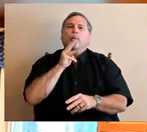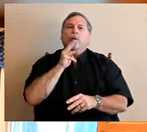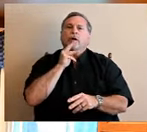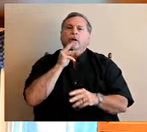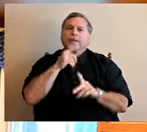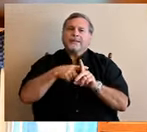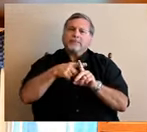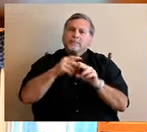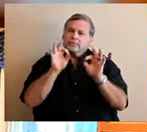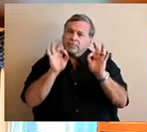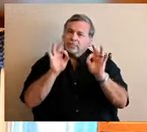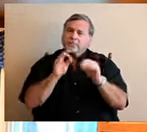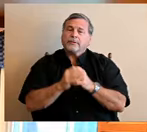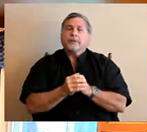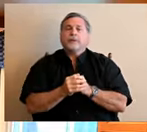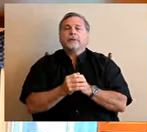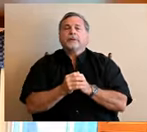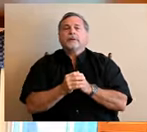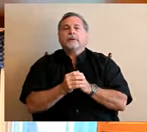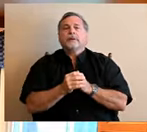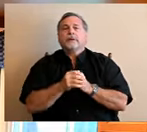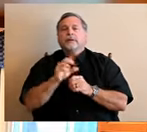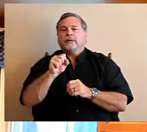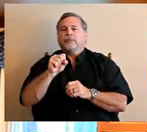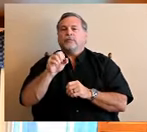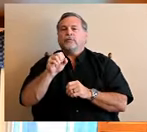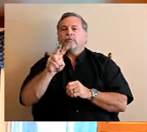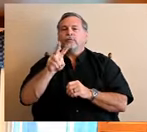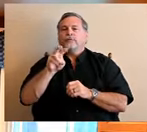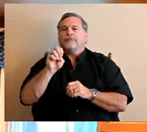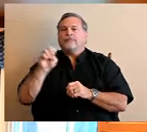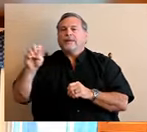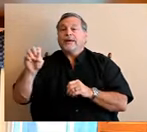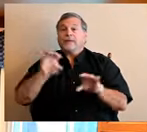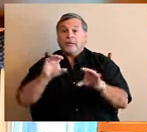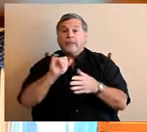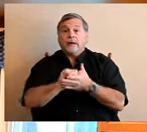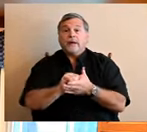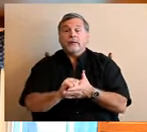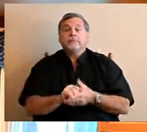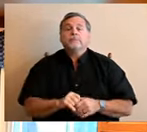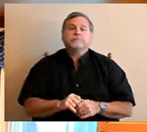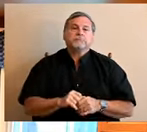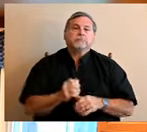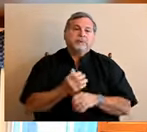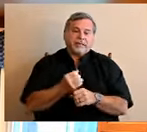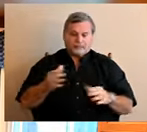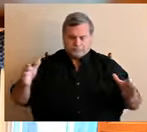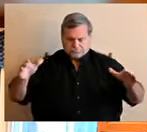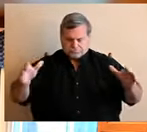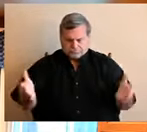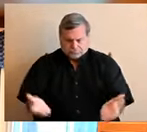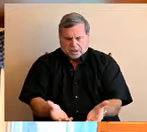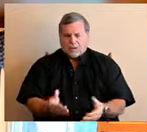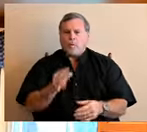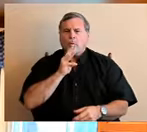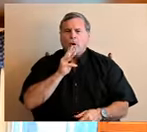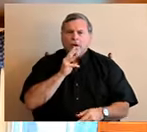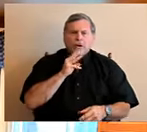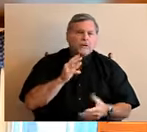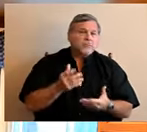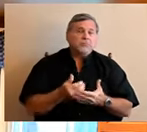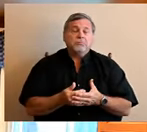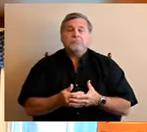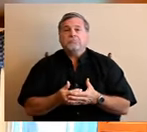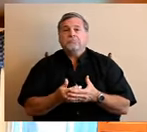water and keeps it at a certain temperature. Well, that's what a sous vide is doing for cooking. So with sous vide, what you'll do is you'll get a pot of water or a container of